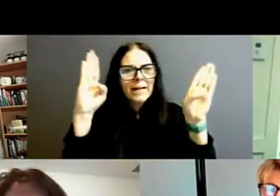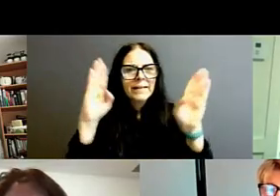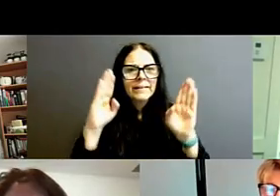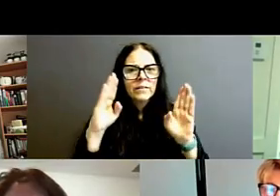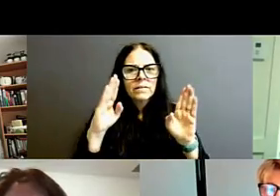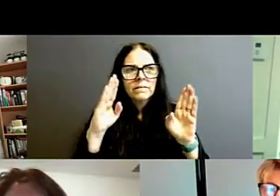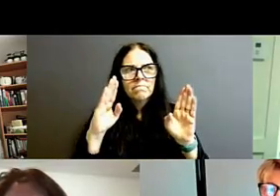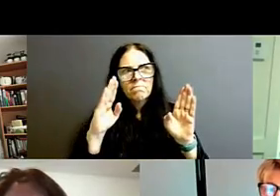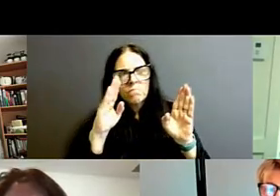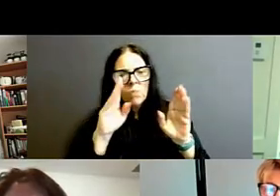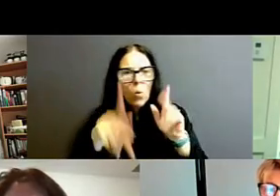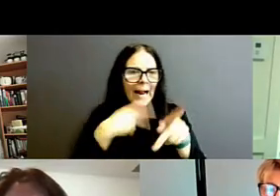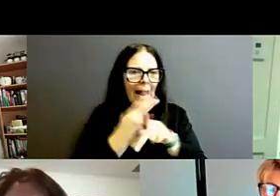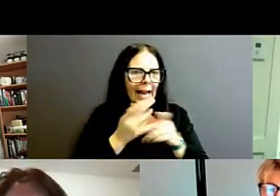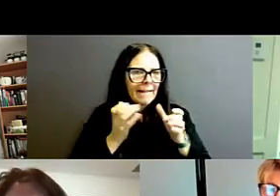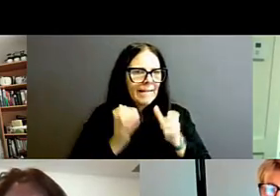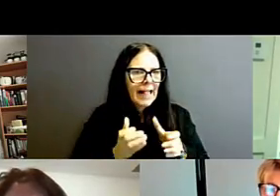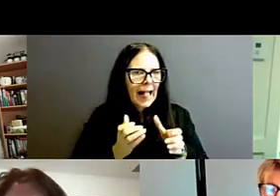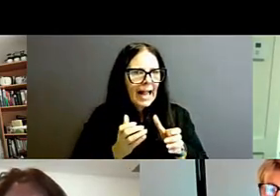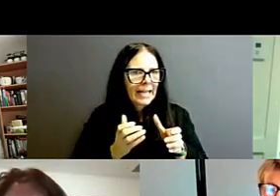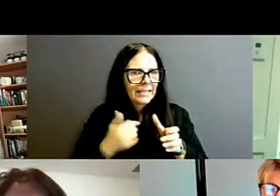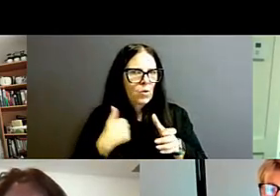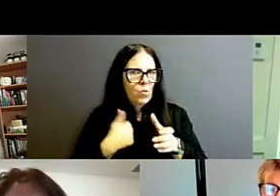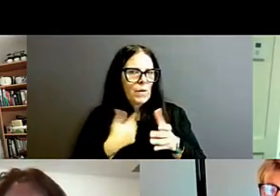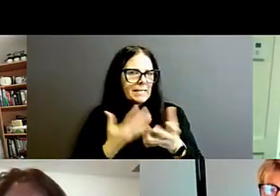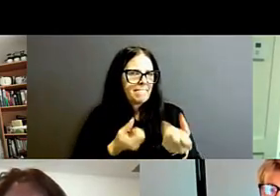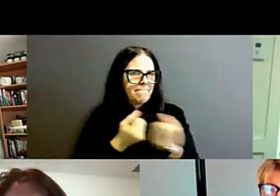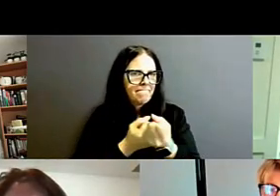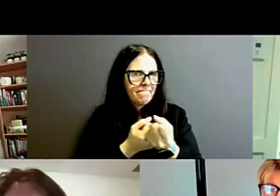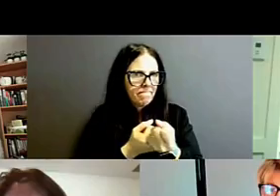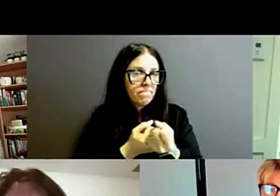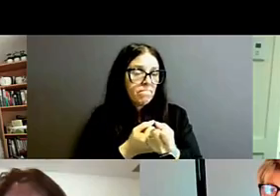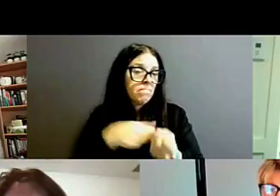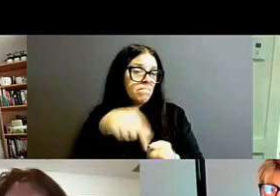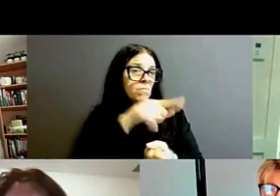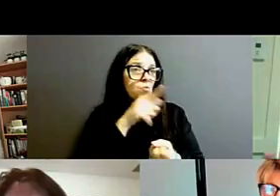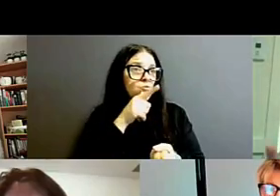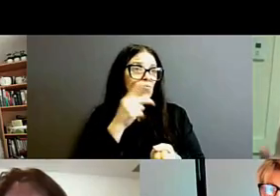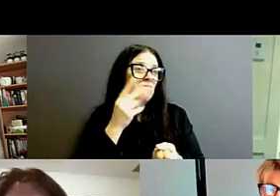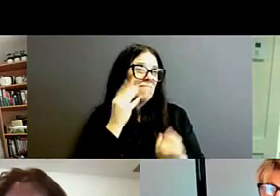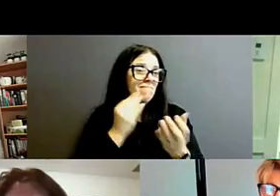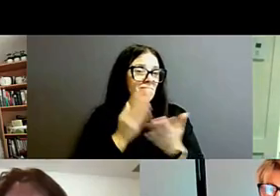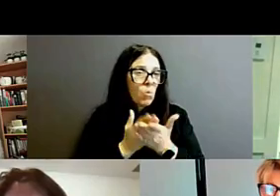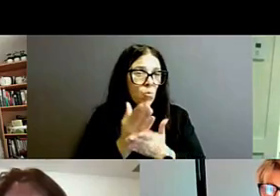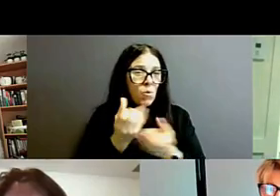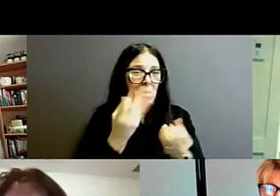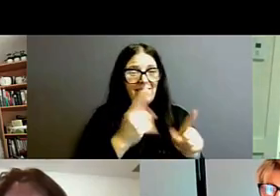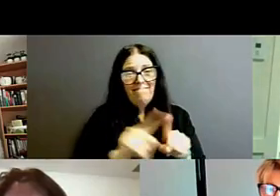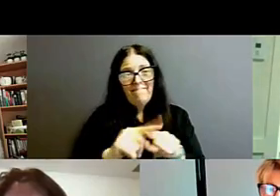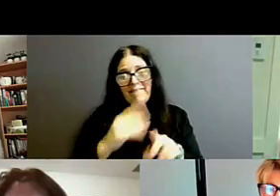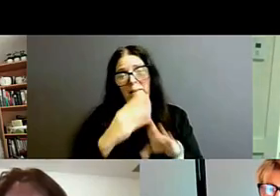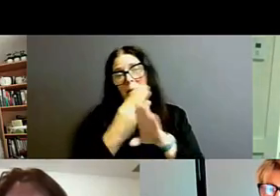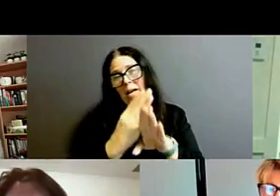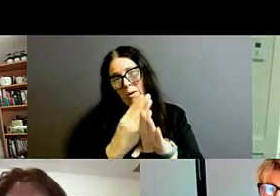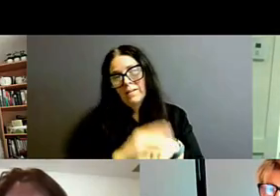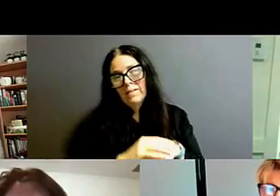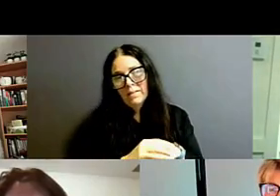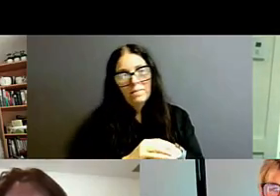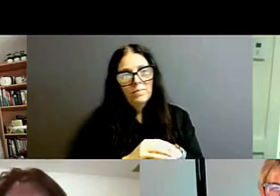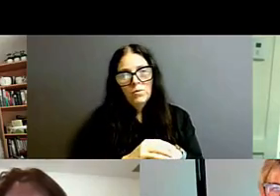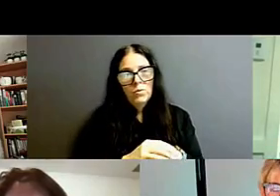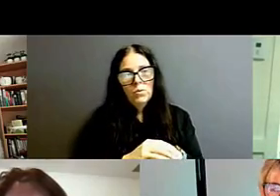types of clientele that we may serve, people with multiple barriers. So he was, Violet was